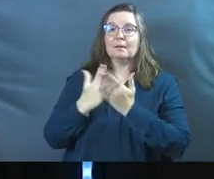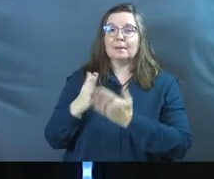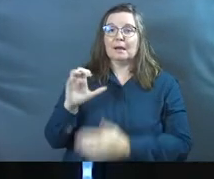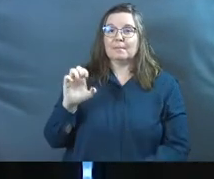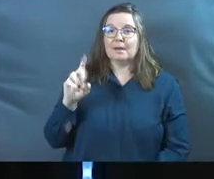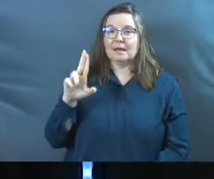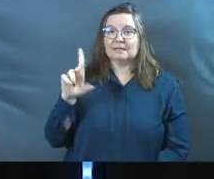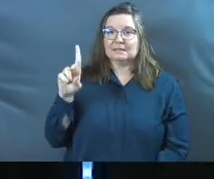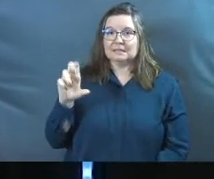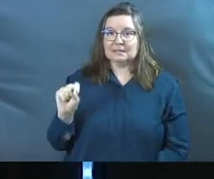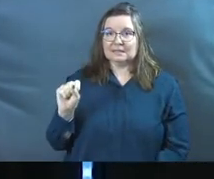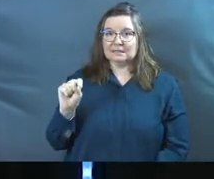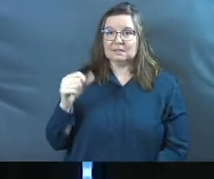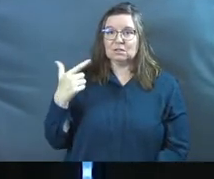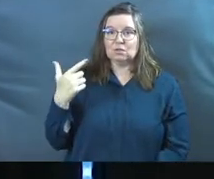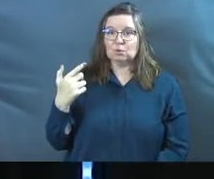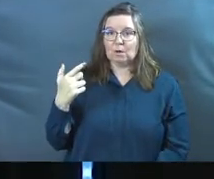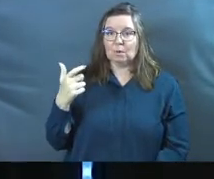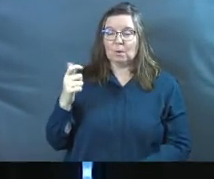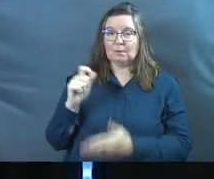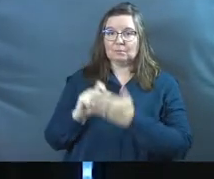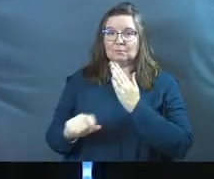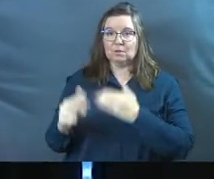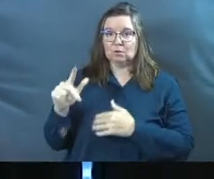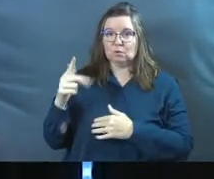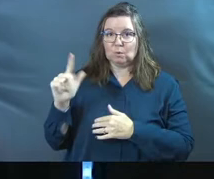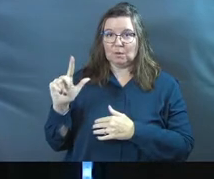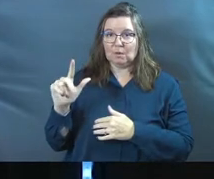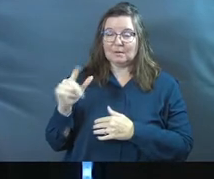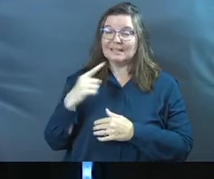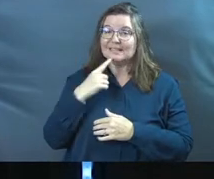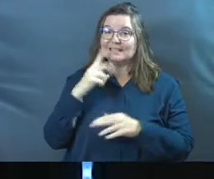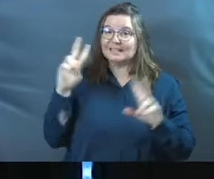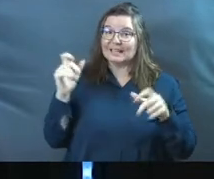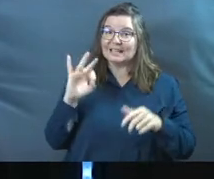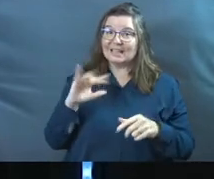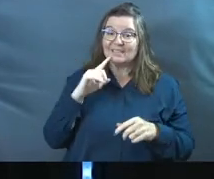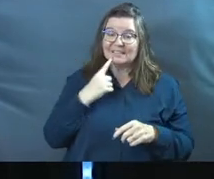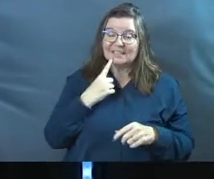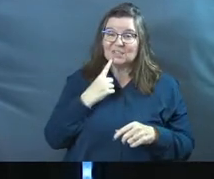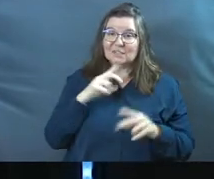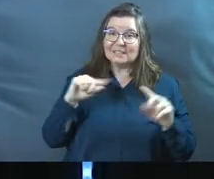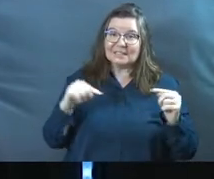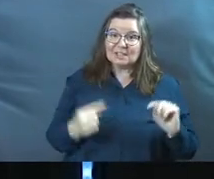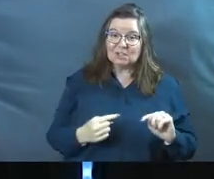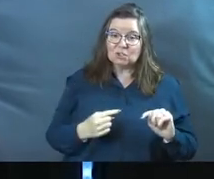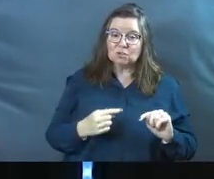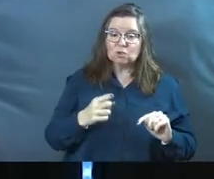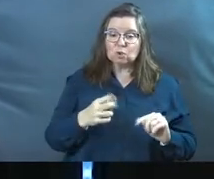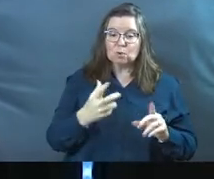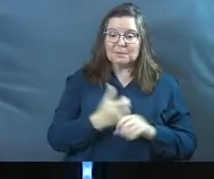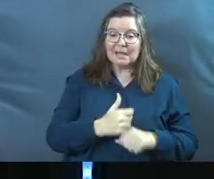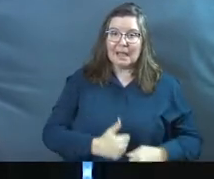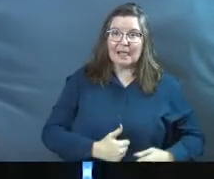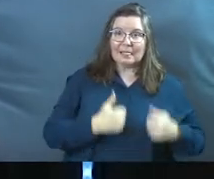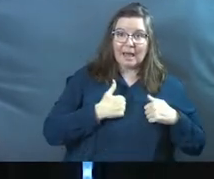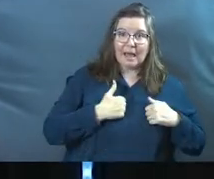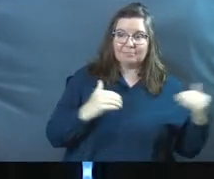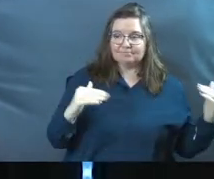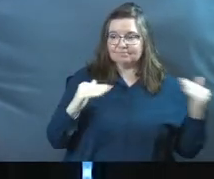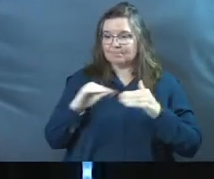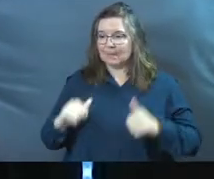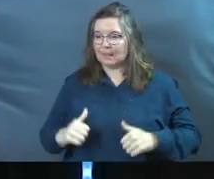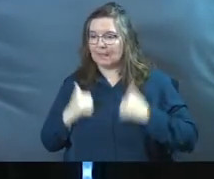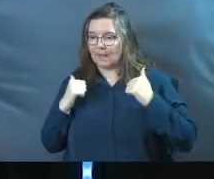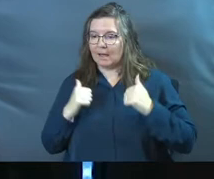21, 23 says, but if there is serious injury, you are to take life for life, eye for eye, tooth for tooth, hand for